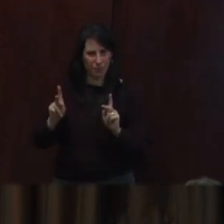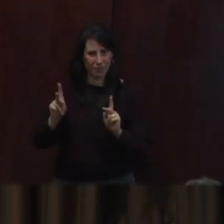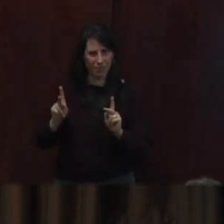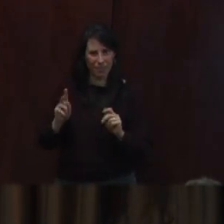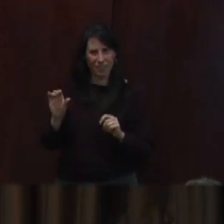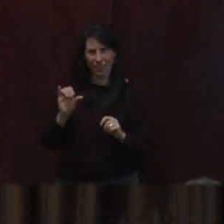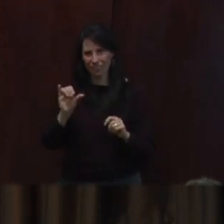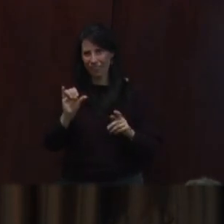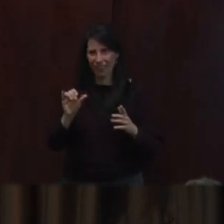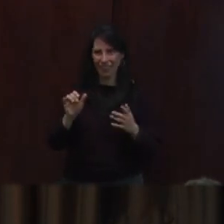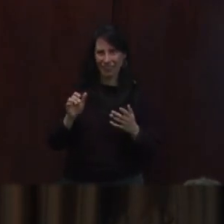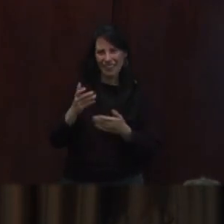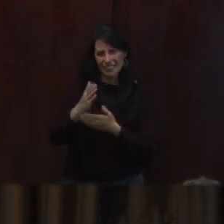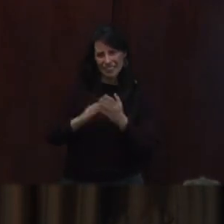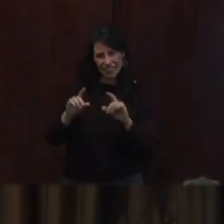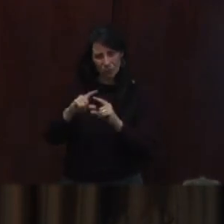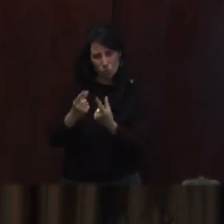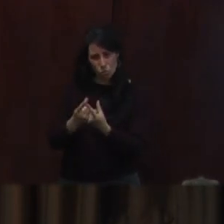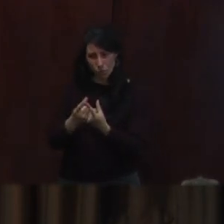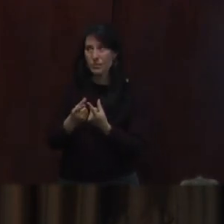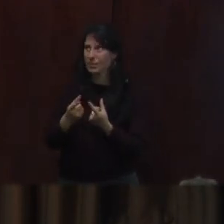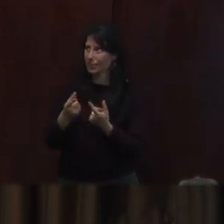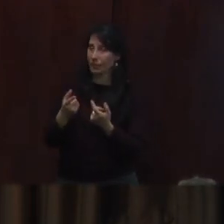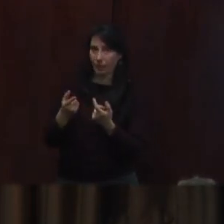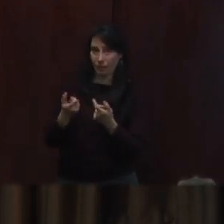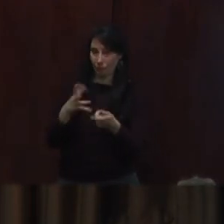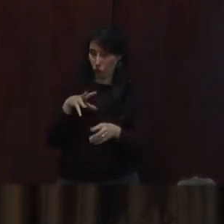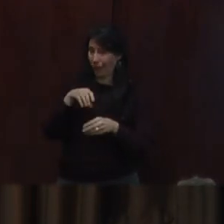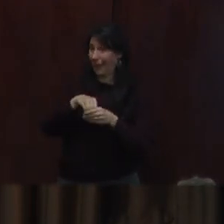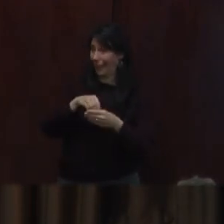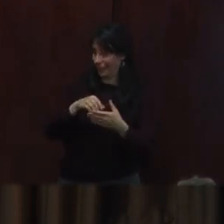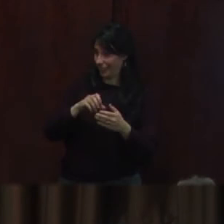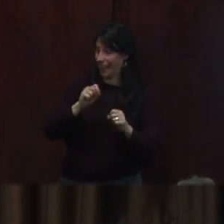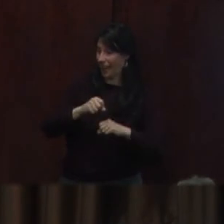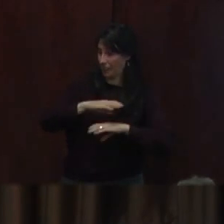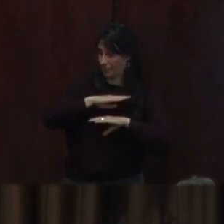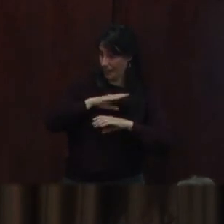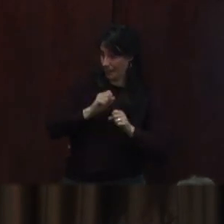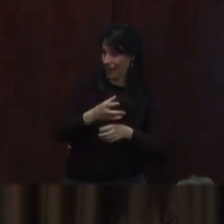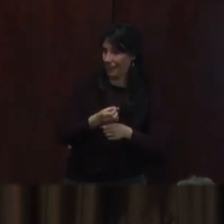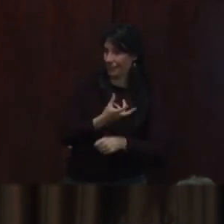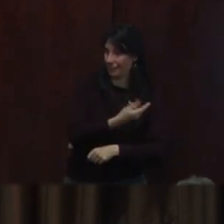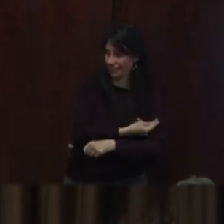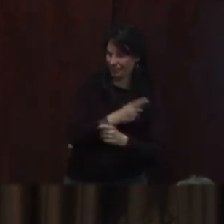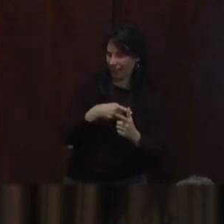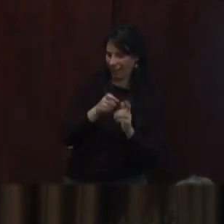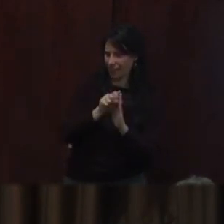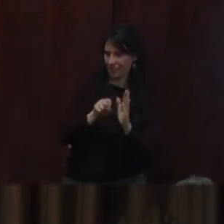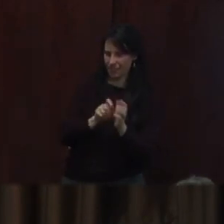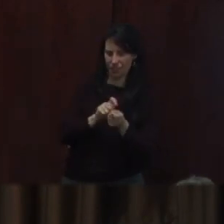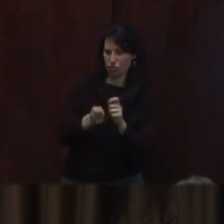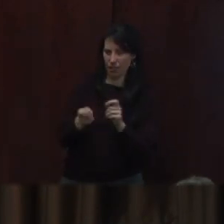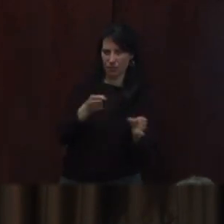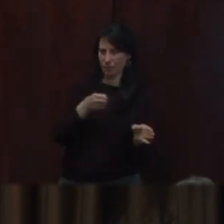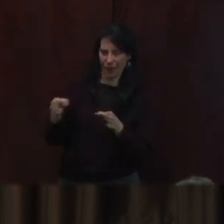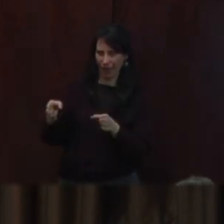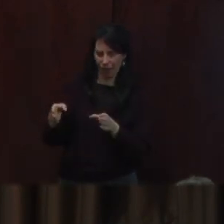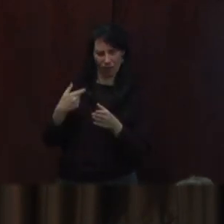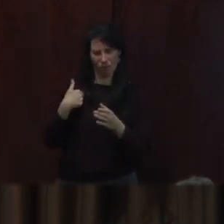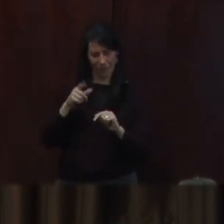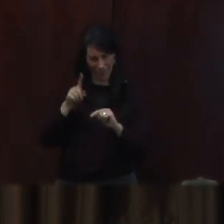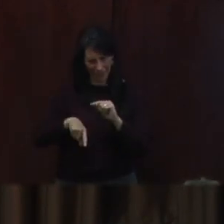we're in, we're out, we're in, like how do we reach this group that clearly now in this more simple vaccination prioritization